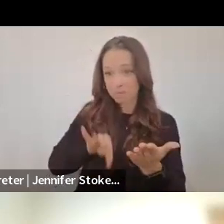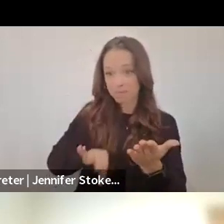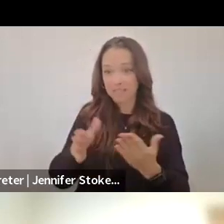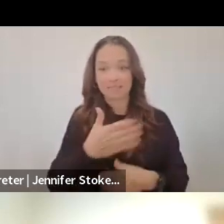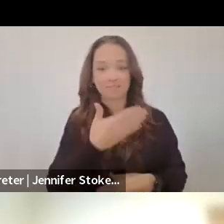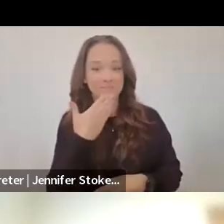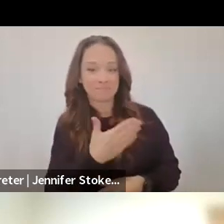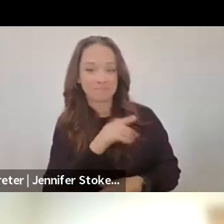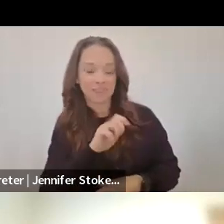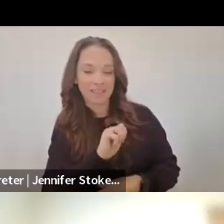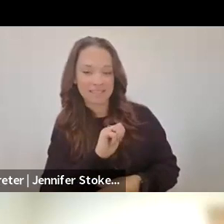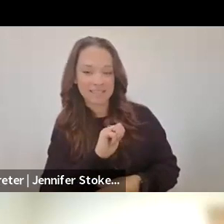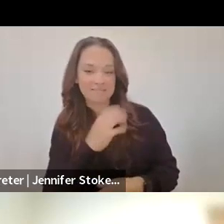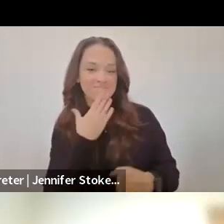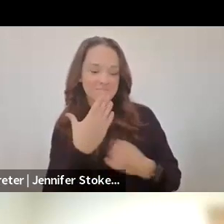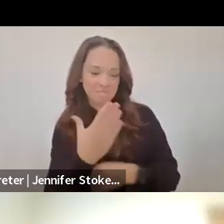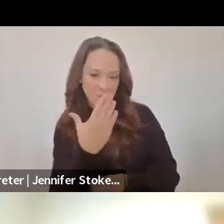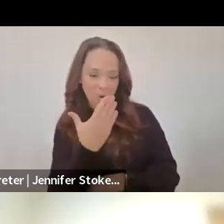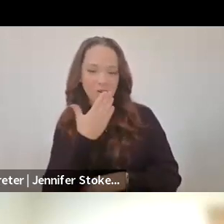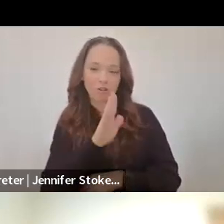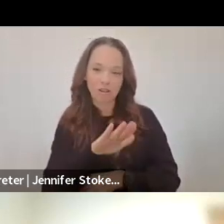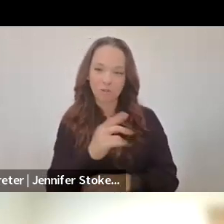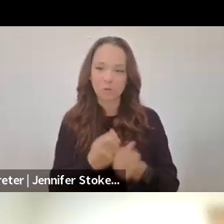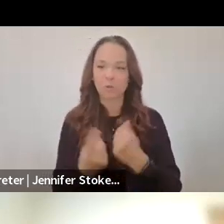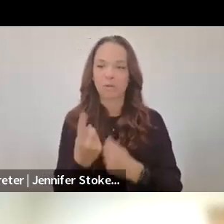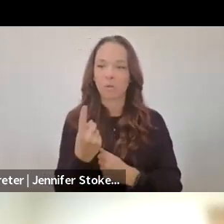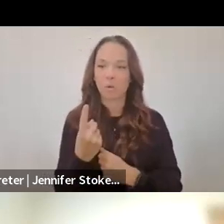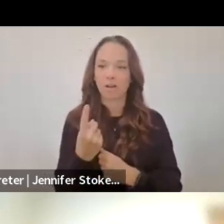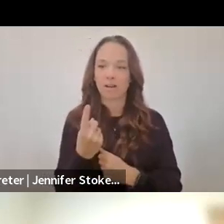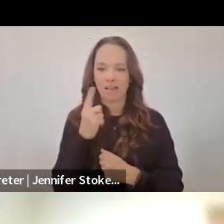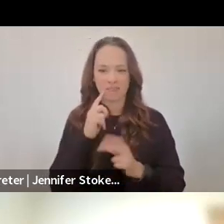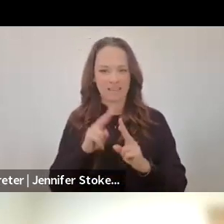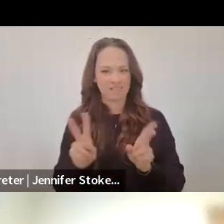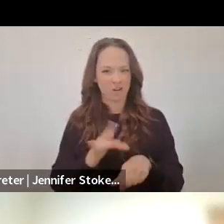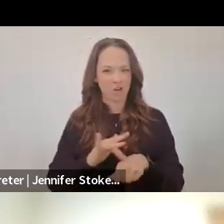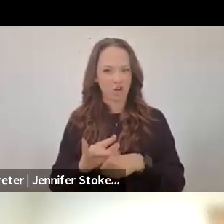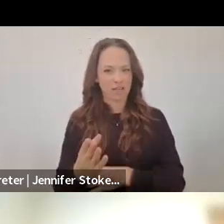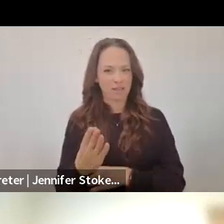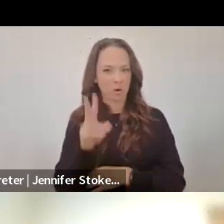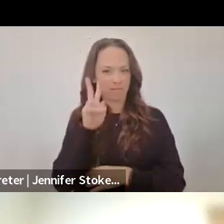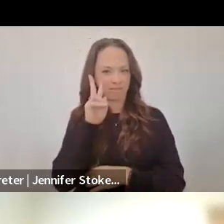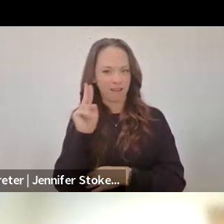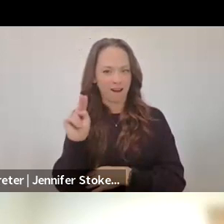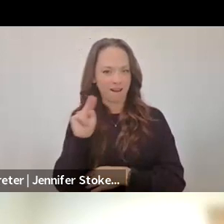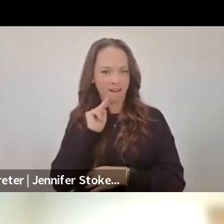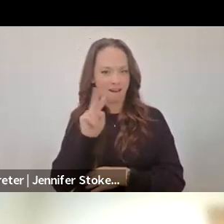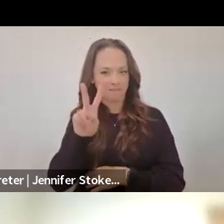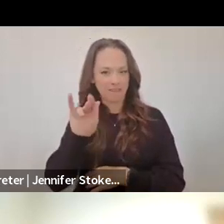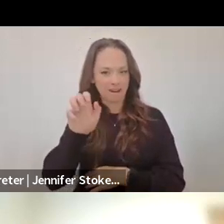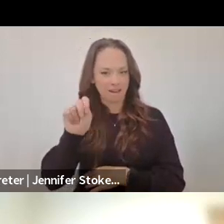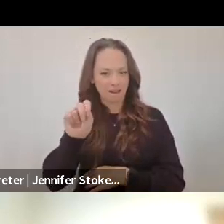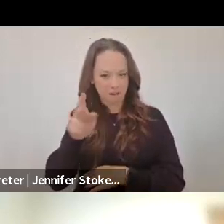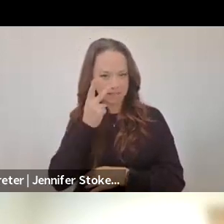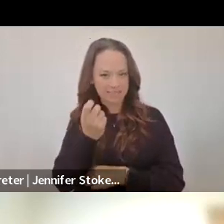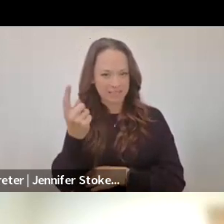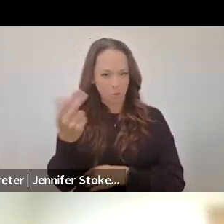Thanks, Tim. And good morning and good afternoon to everybody. And I think it's very early in the morning in Vietnam. I see somebody joined us from there. I think